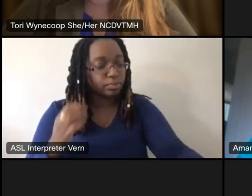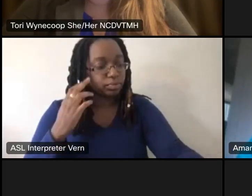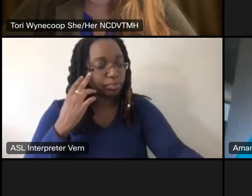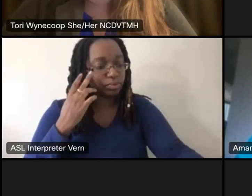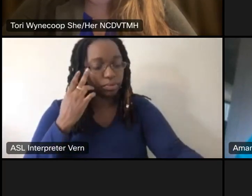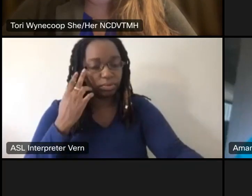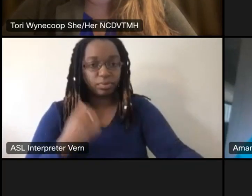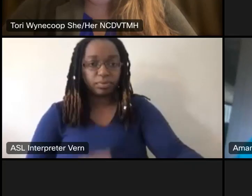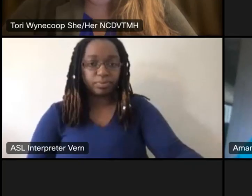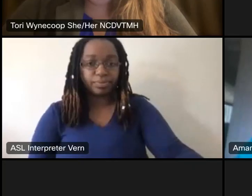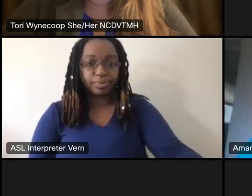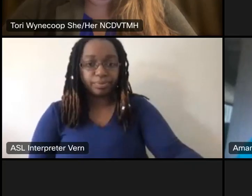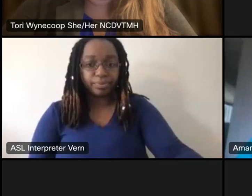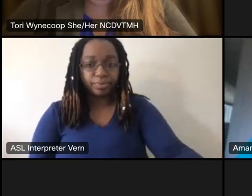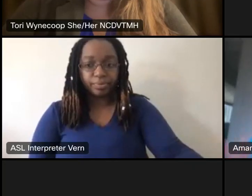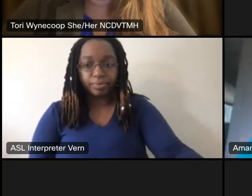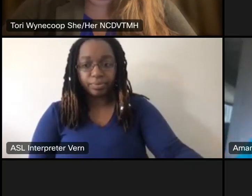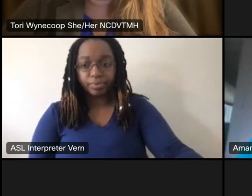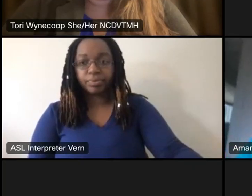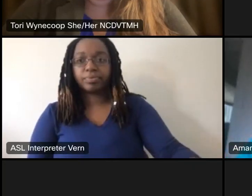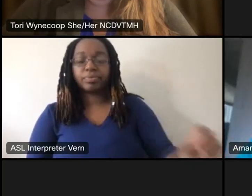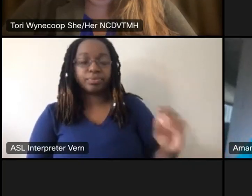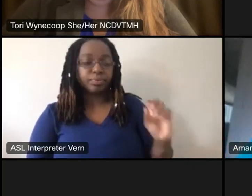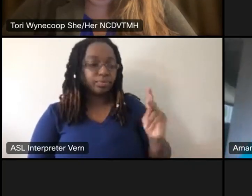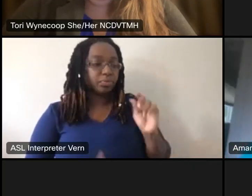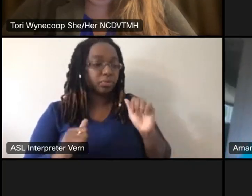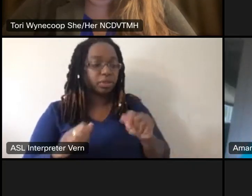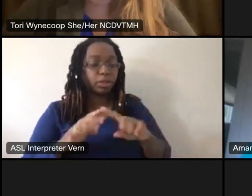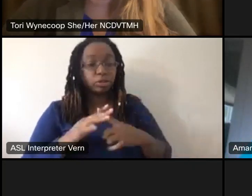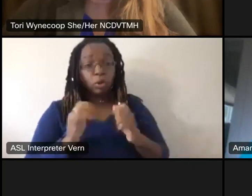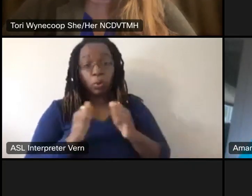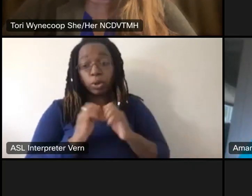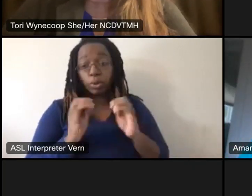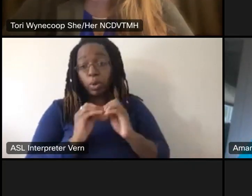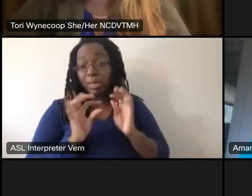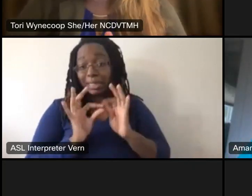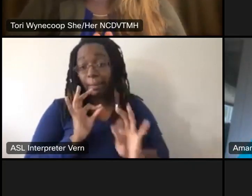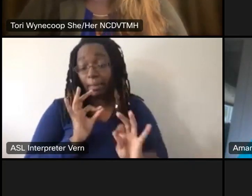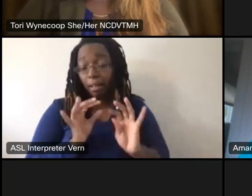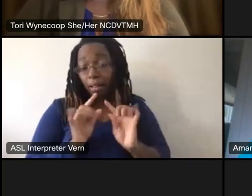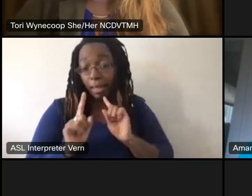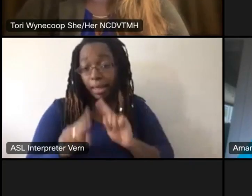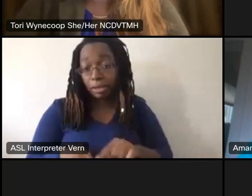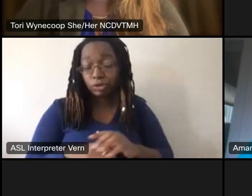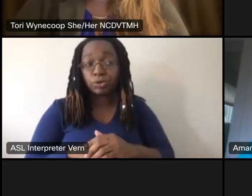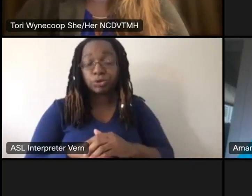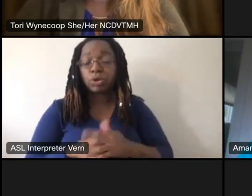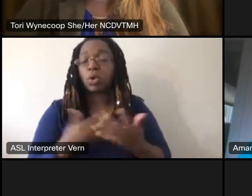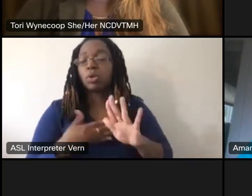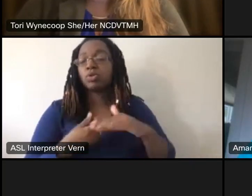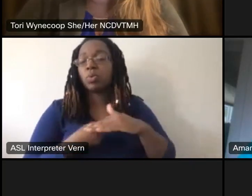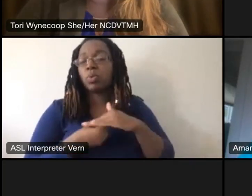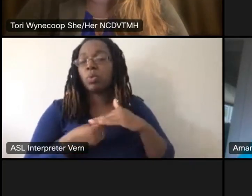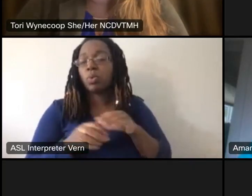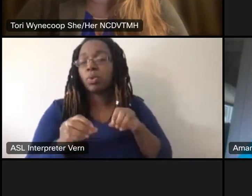Um, I think starting off pretty simple would be, of course, what's your local organization? Do you have a